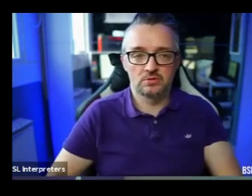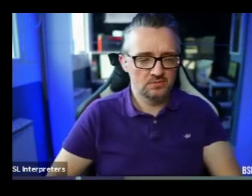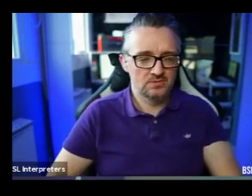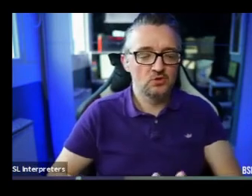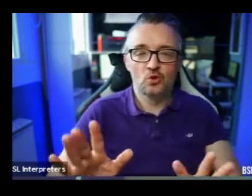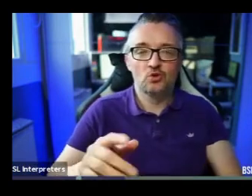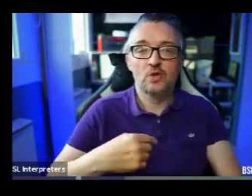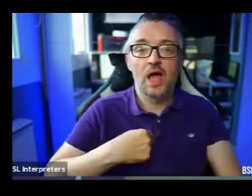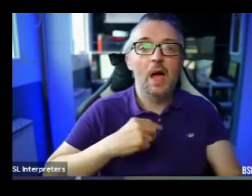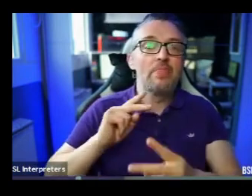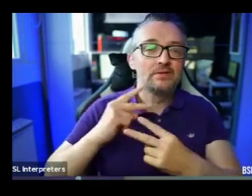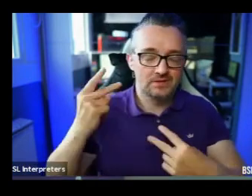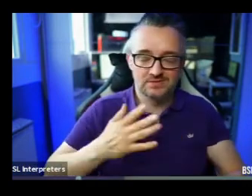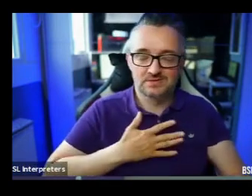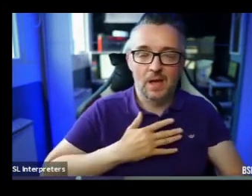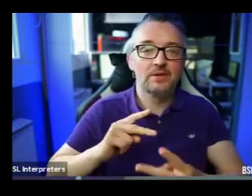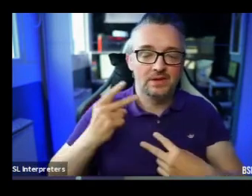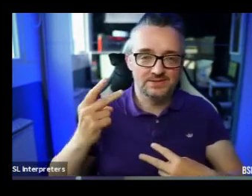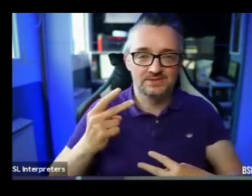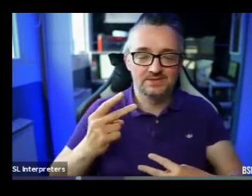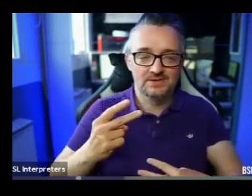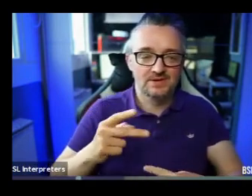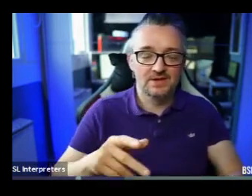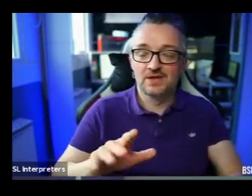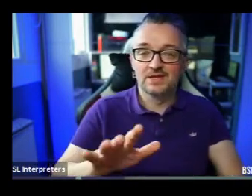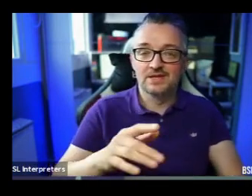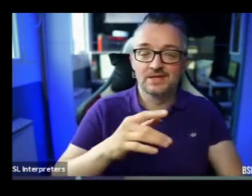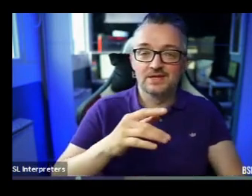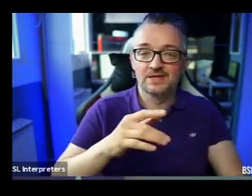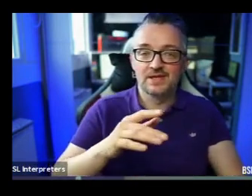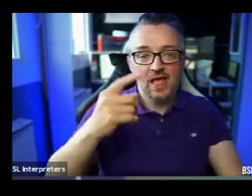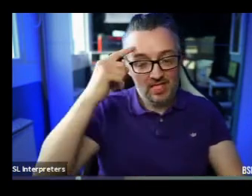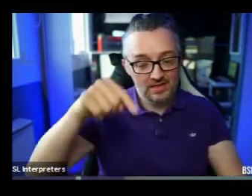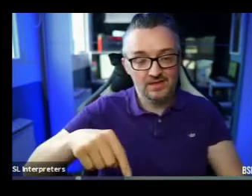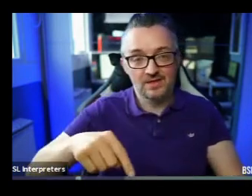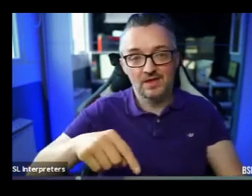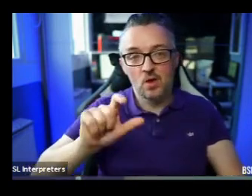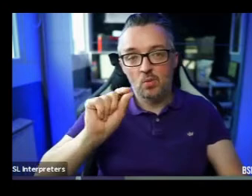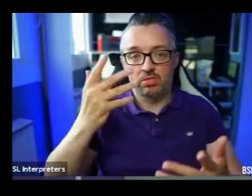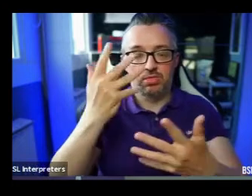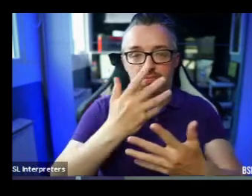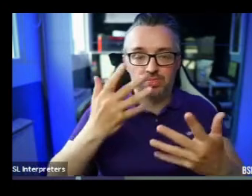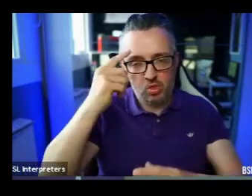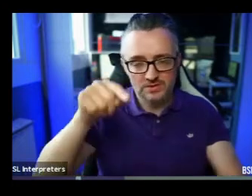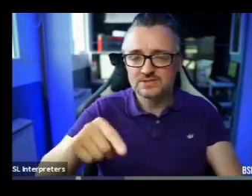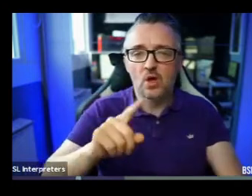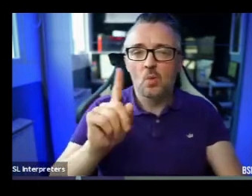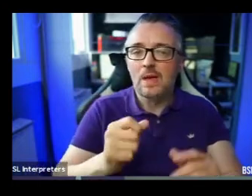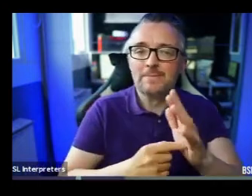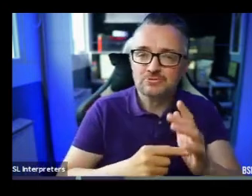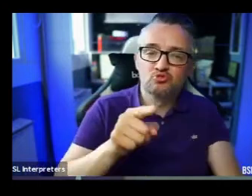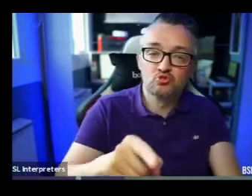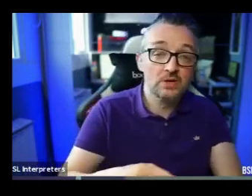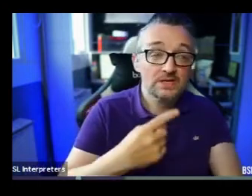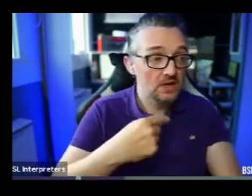a dog. And she said, no, I'm the nurse. And she kept saying, thinking that the patient was delusional. She